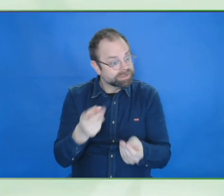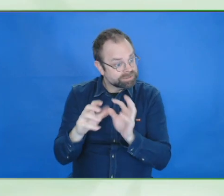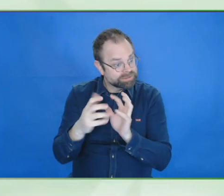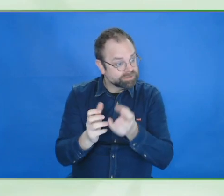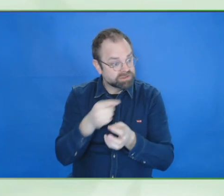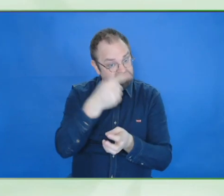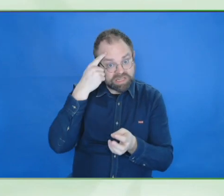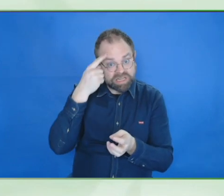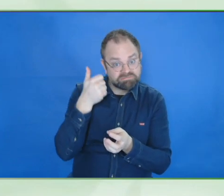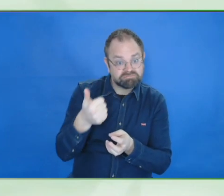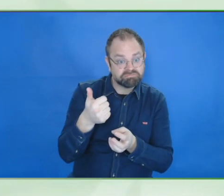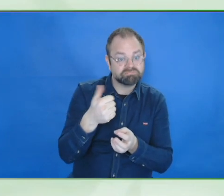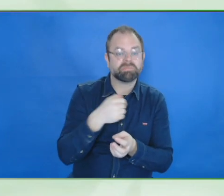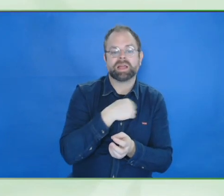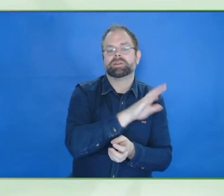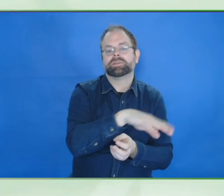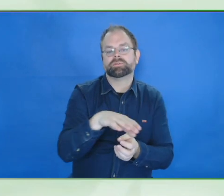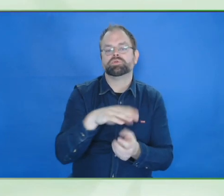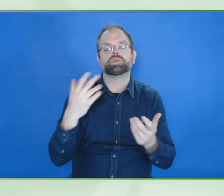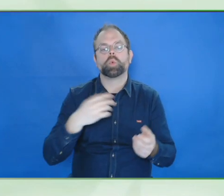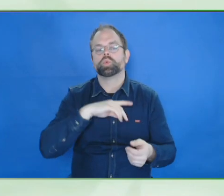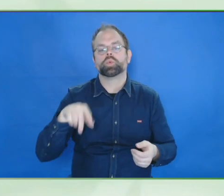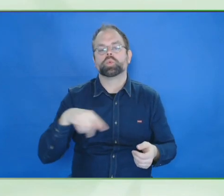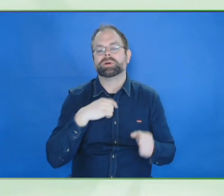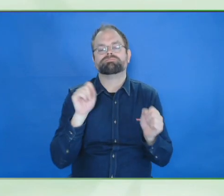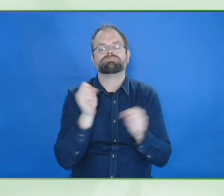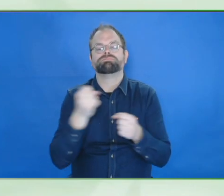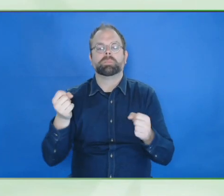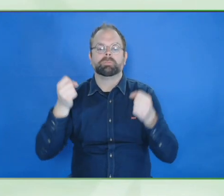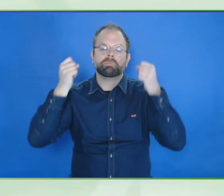This means a person with visual impairments, blind persons,